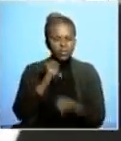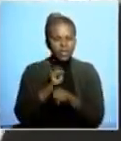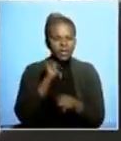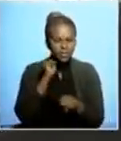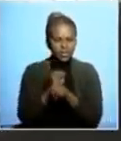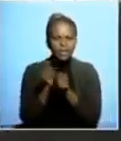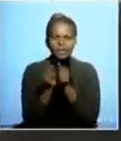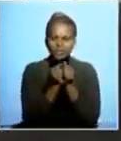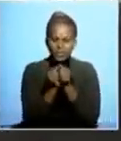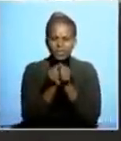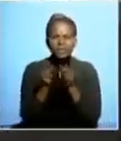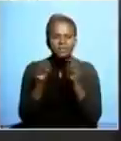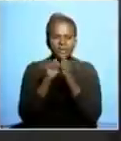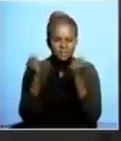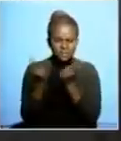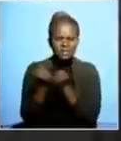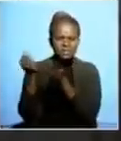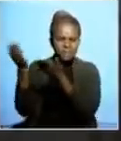with that team there